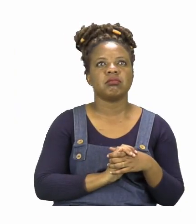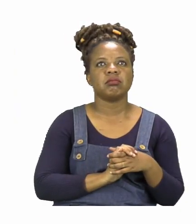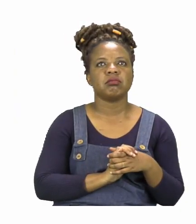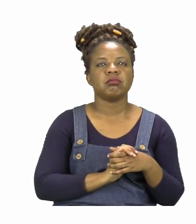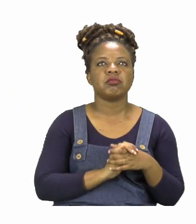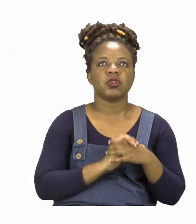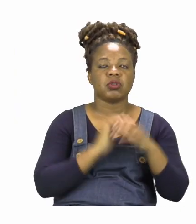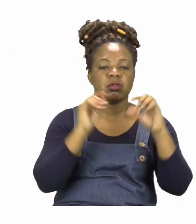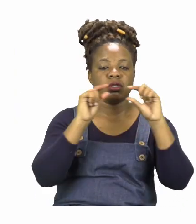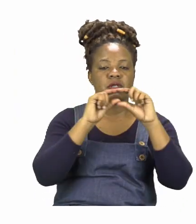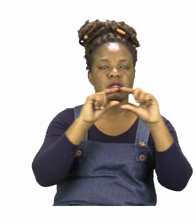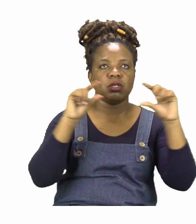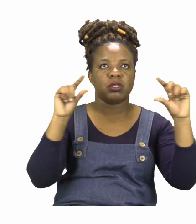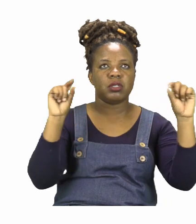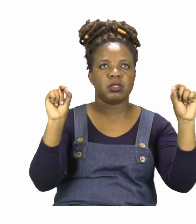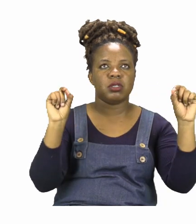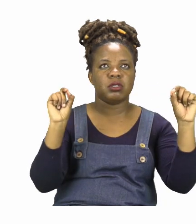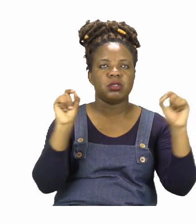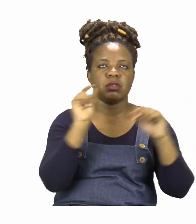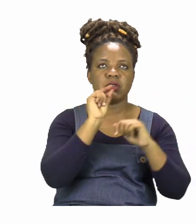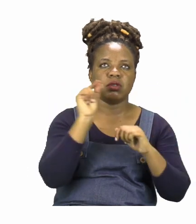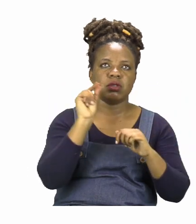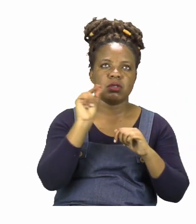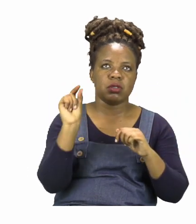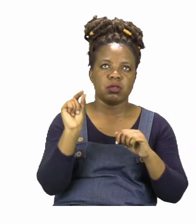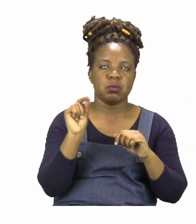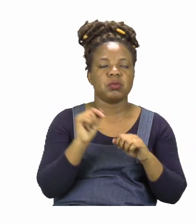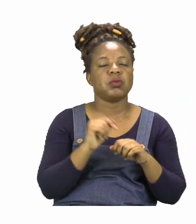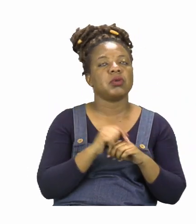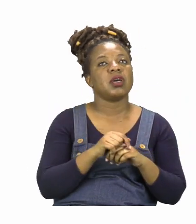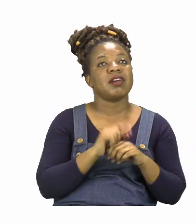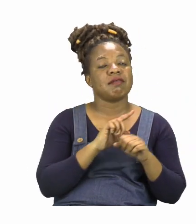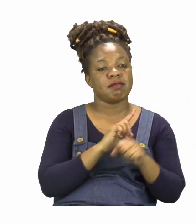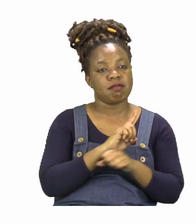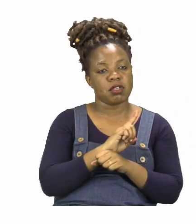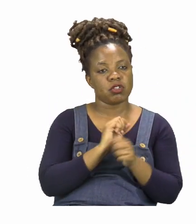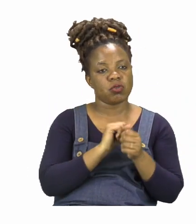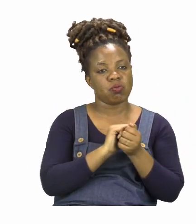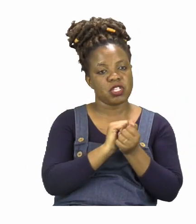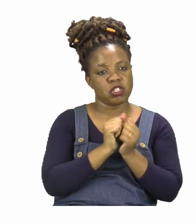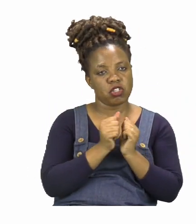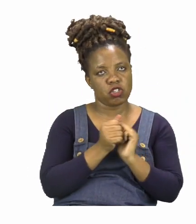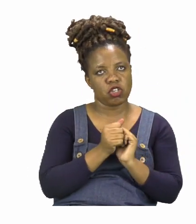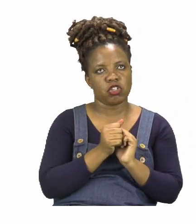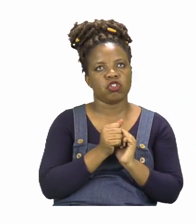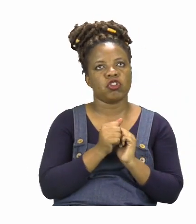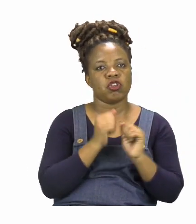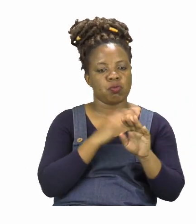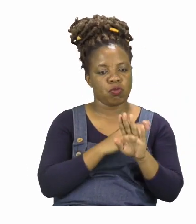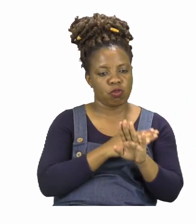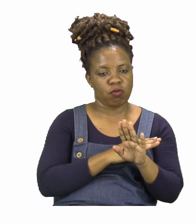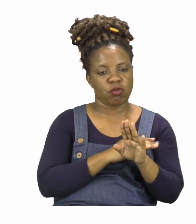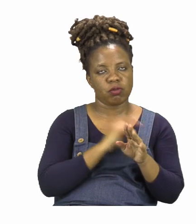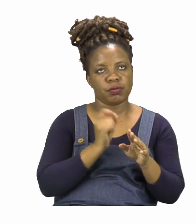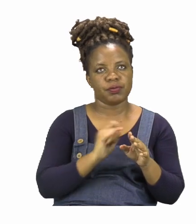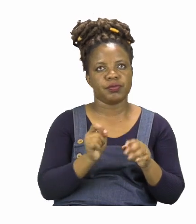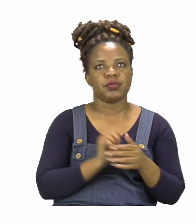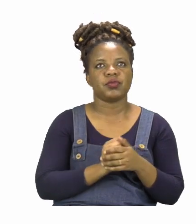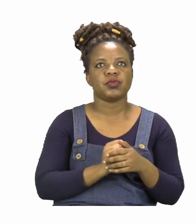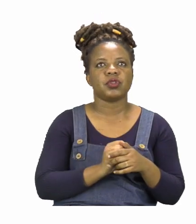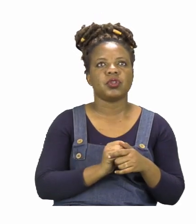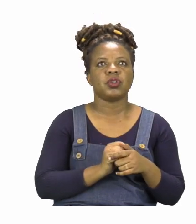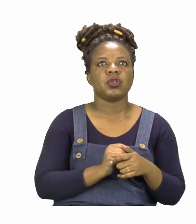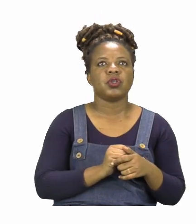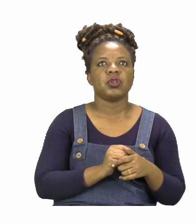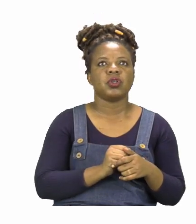word box and we're going to change them before we put them into the passage. They say that the first one has already been